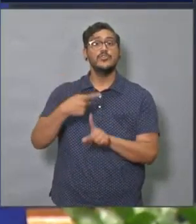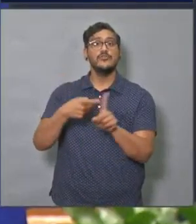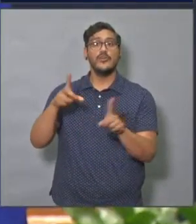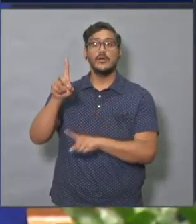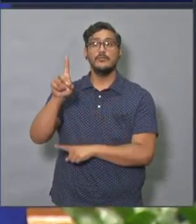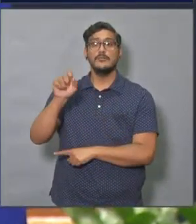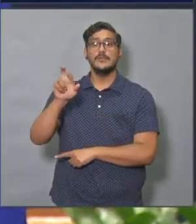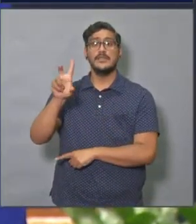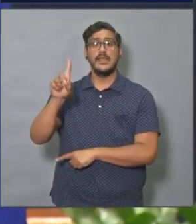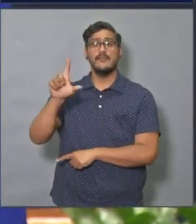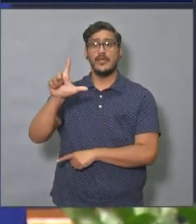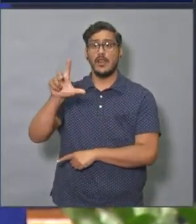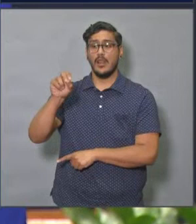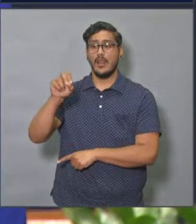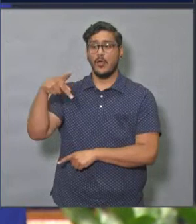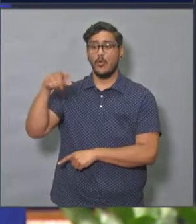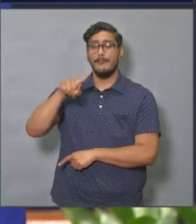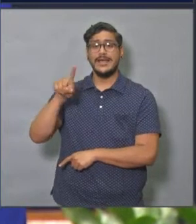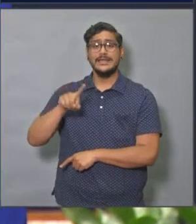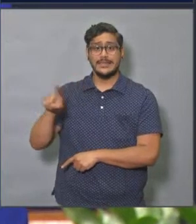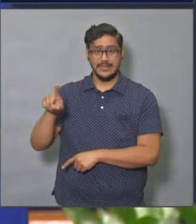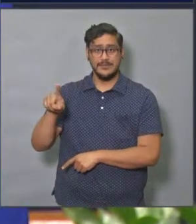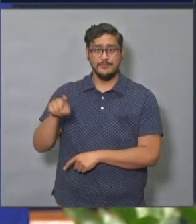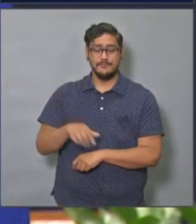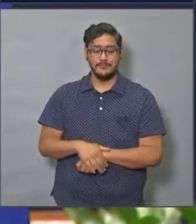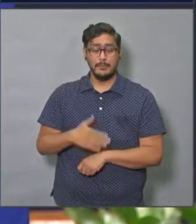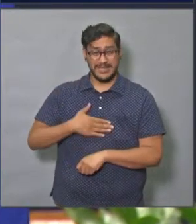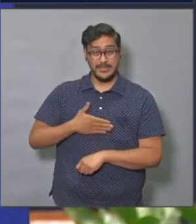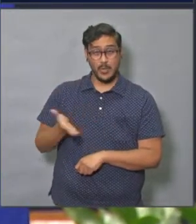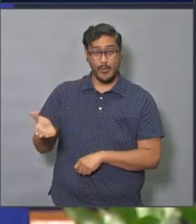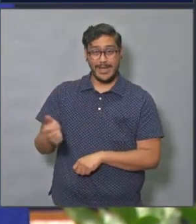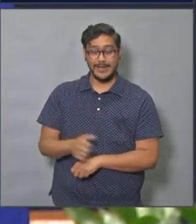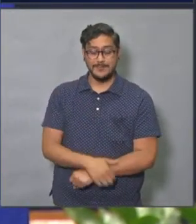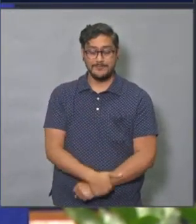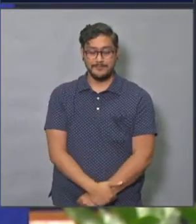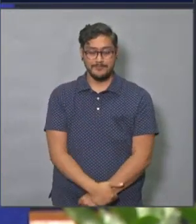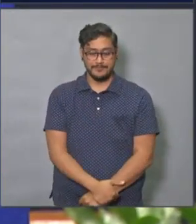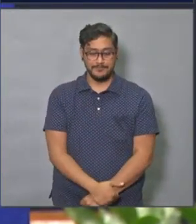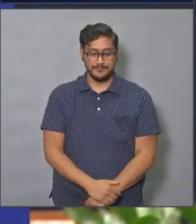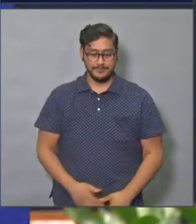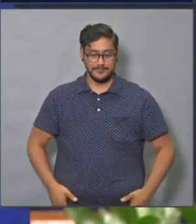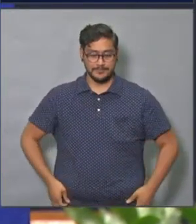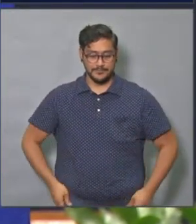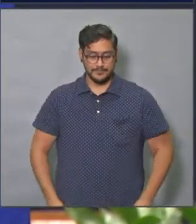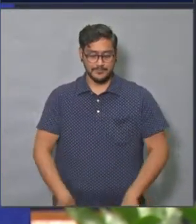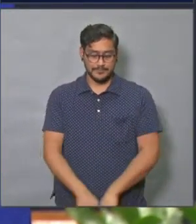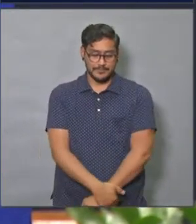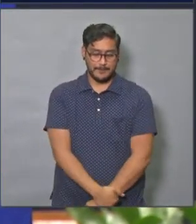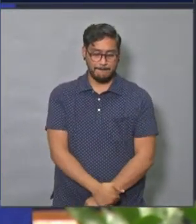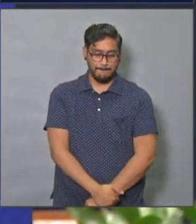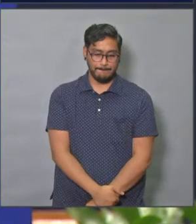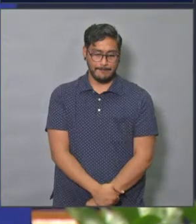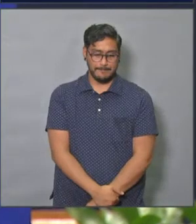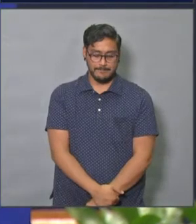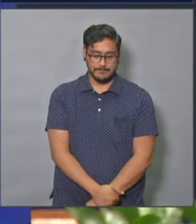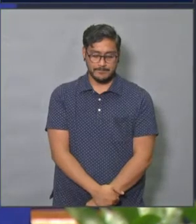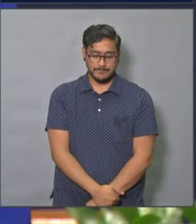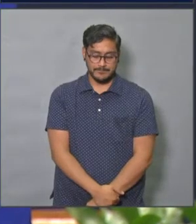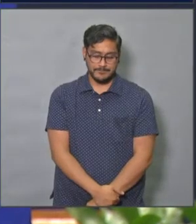David Lopez from CBS News. Please go ahead. Yes, good